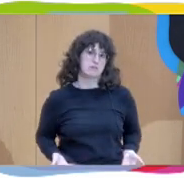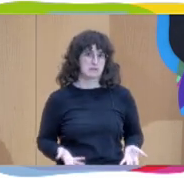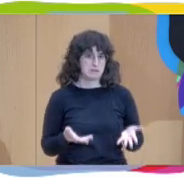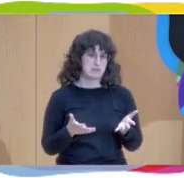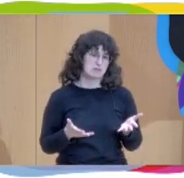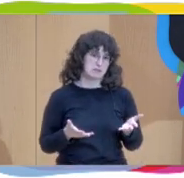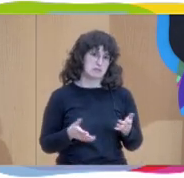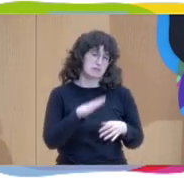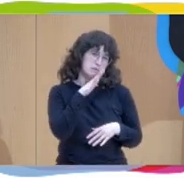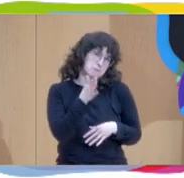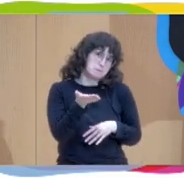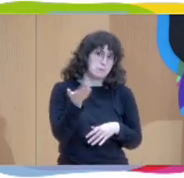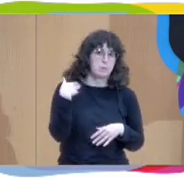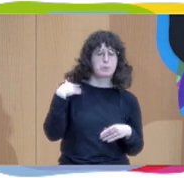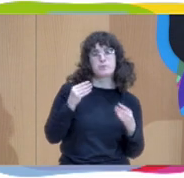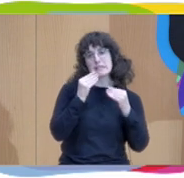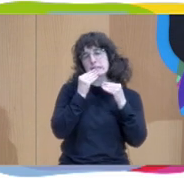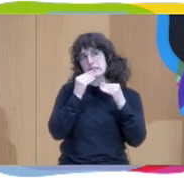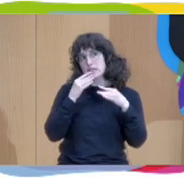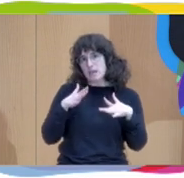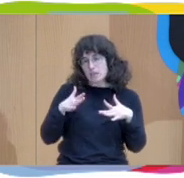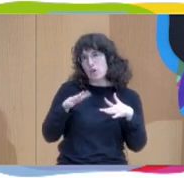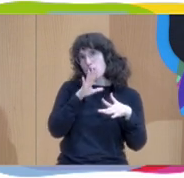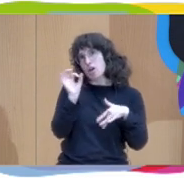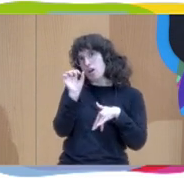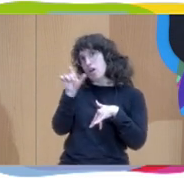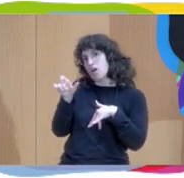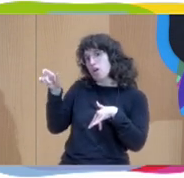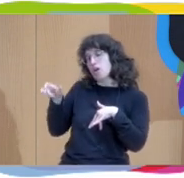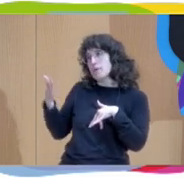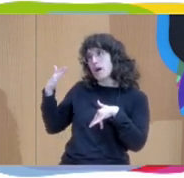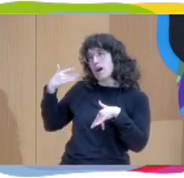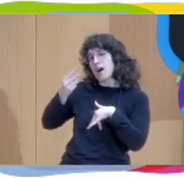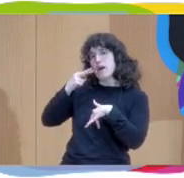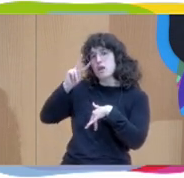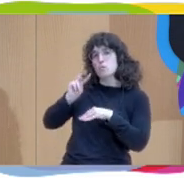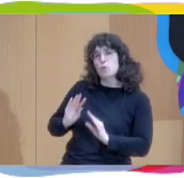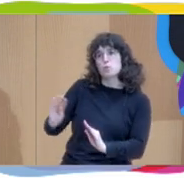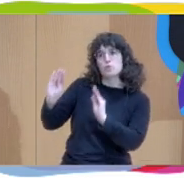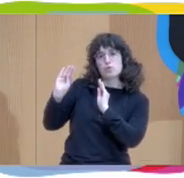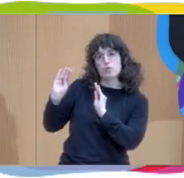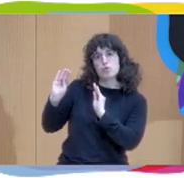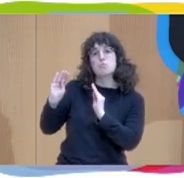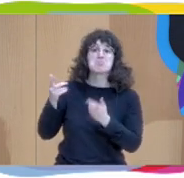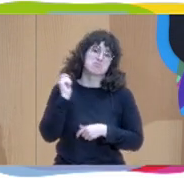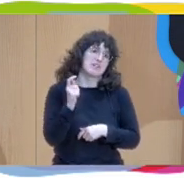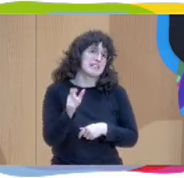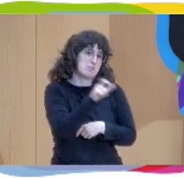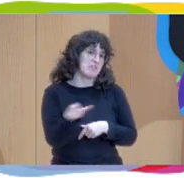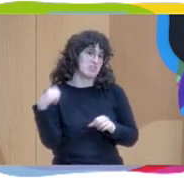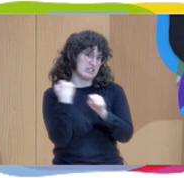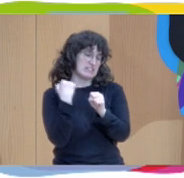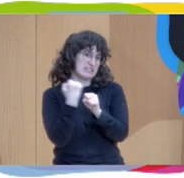backgrounds of the participants. A lot of them were working at the social working area or social educators and